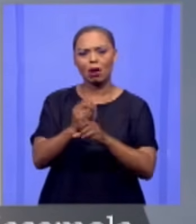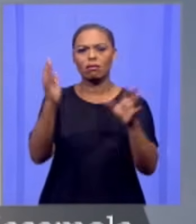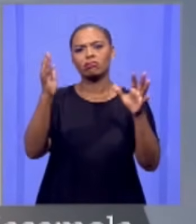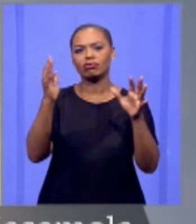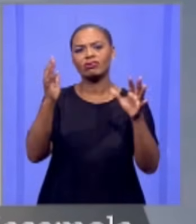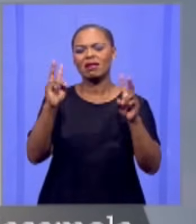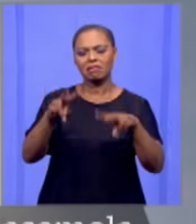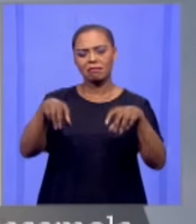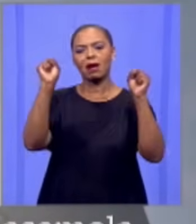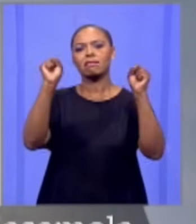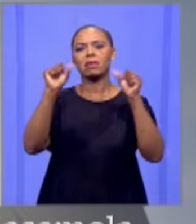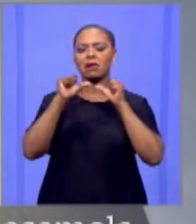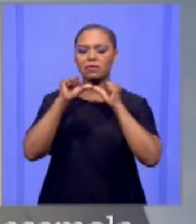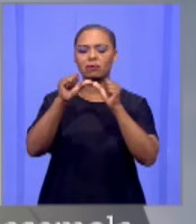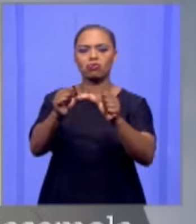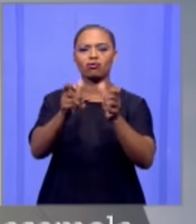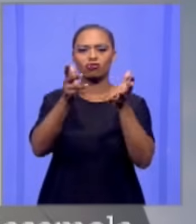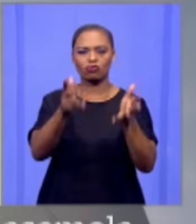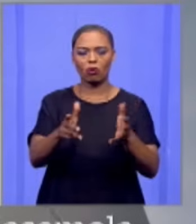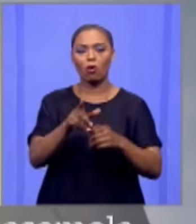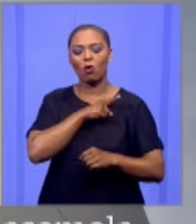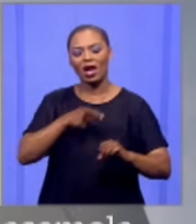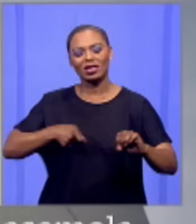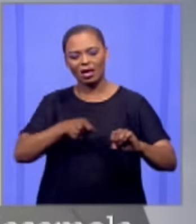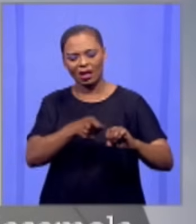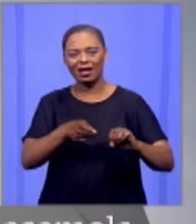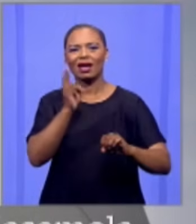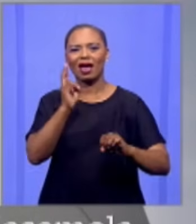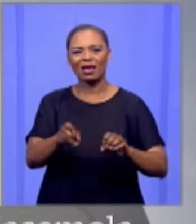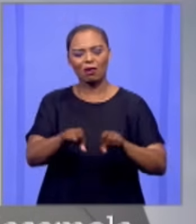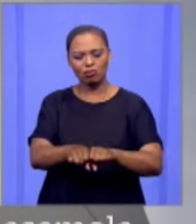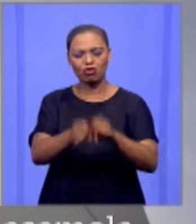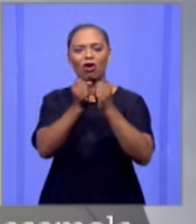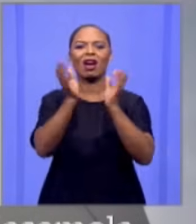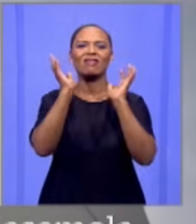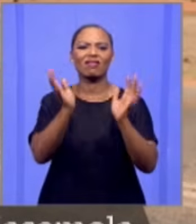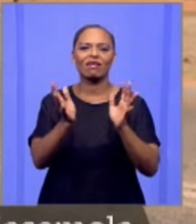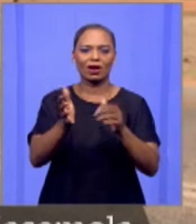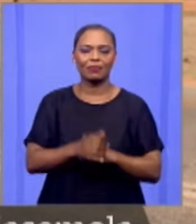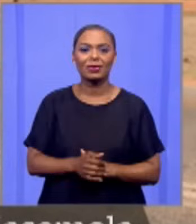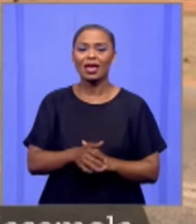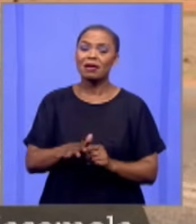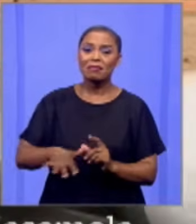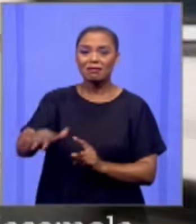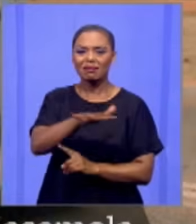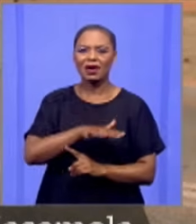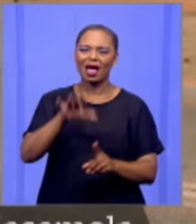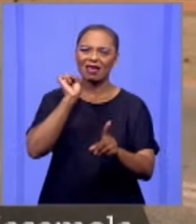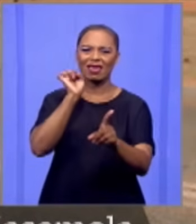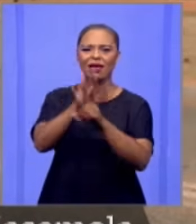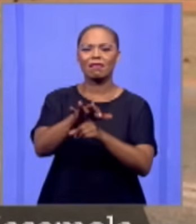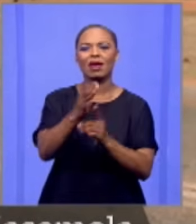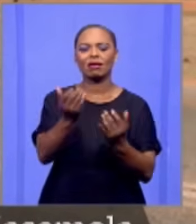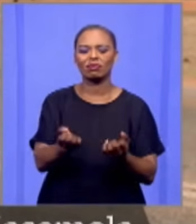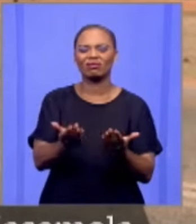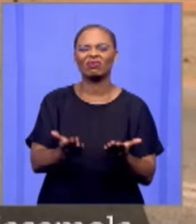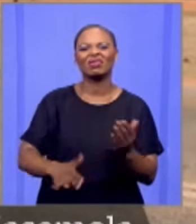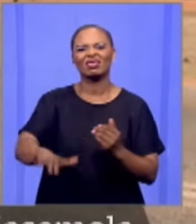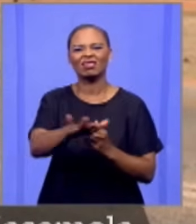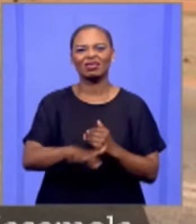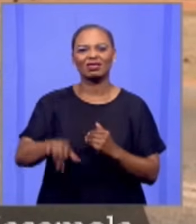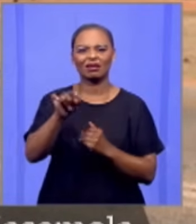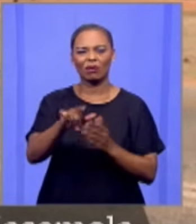swiswing. Se se diragetše morago ga go senyega ga generatora ya motswa o swere. Setešhe se aba ditirelo metseng ya go feta 20 e fela